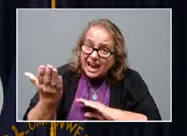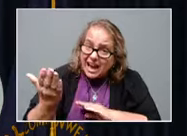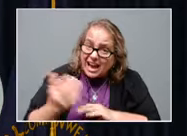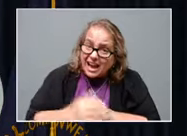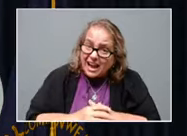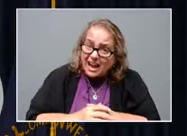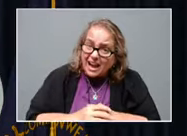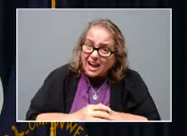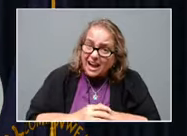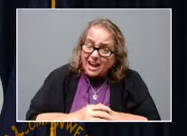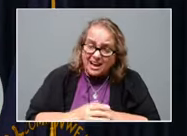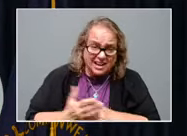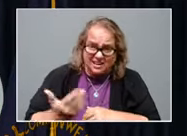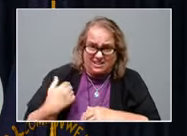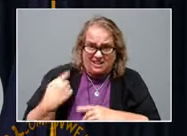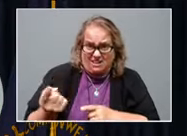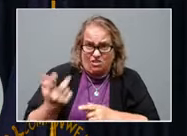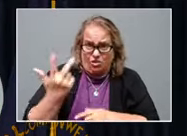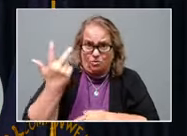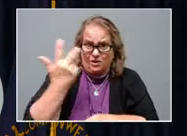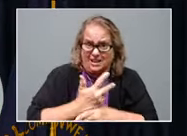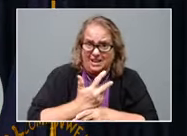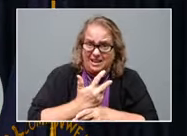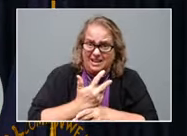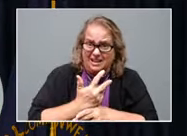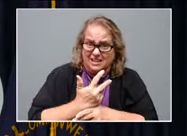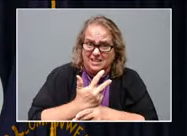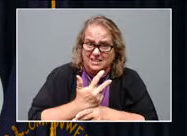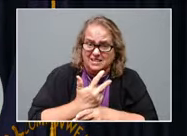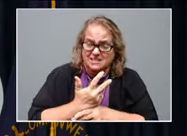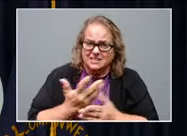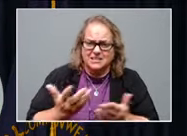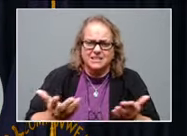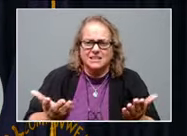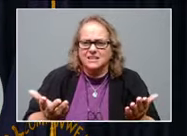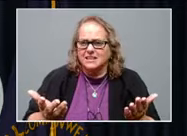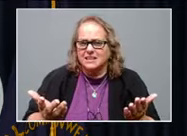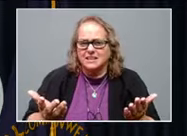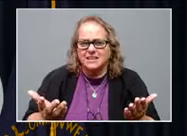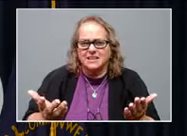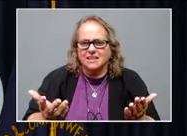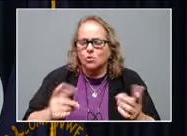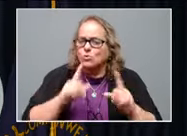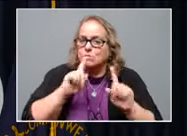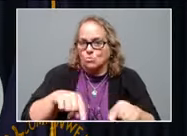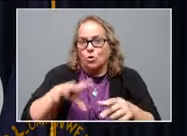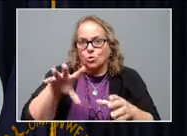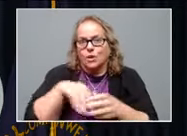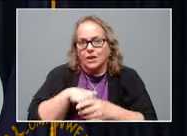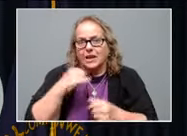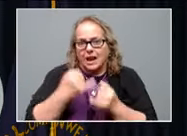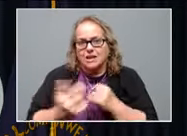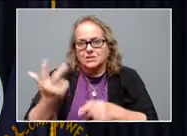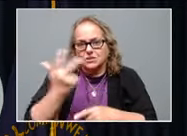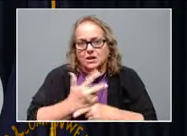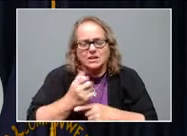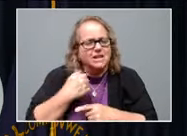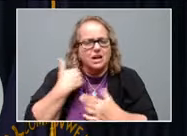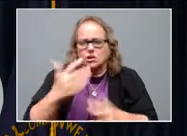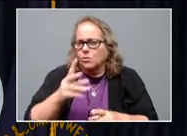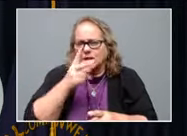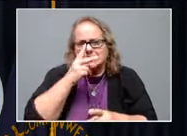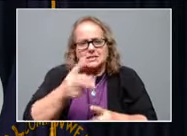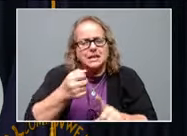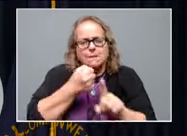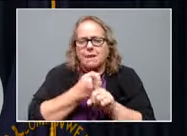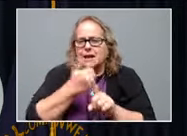in the last 3 days, at least reported in the last 3 days, I don't want to see this impacting anyone younger. And the way we make sure